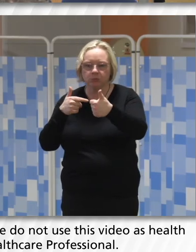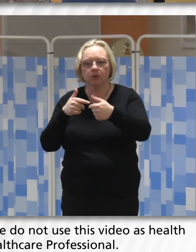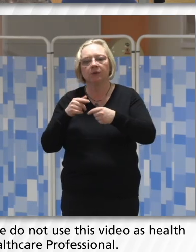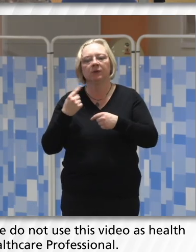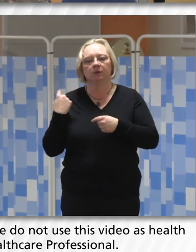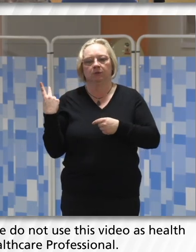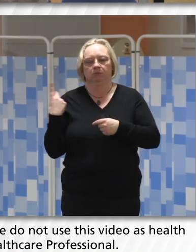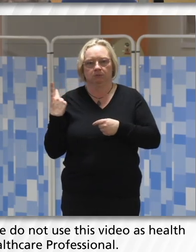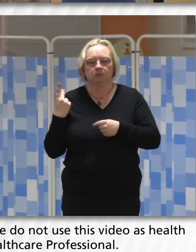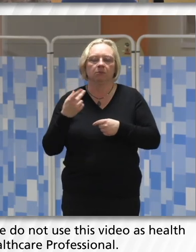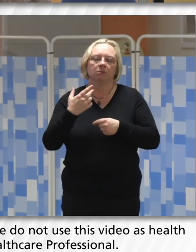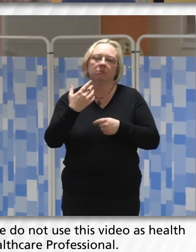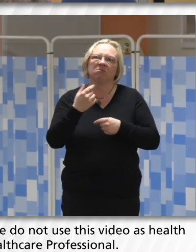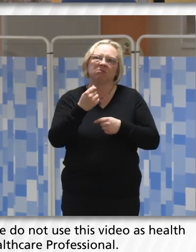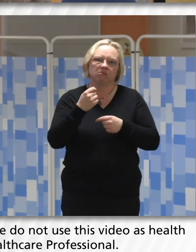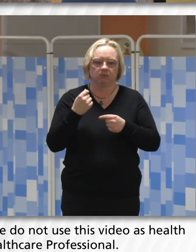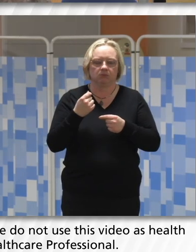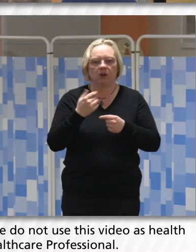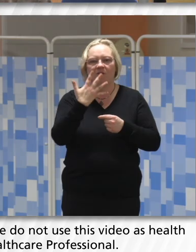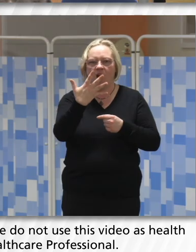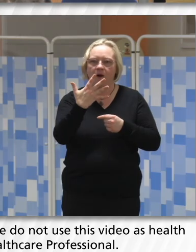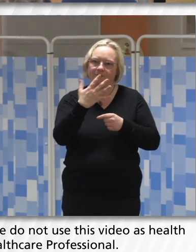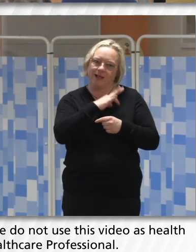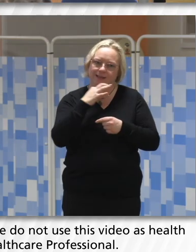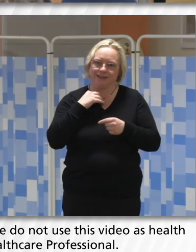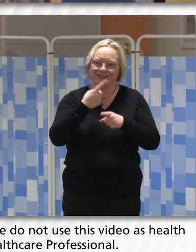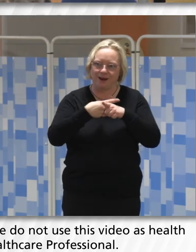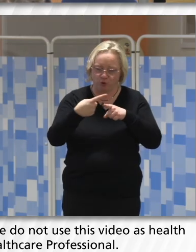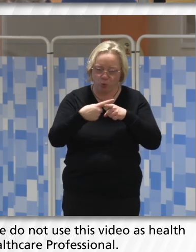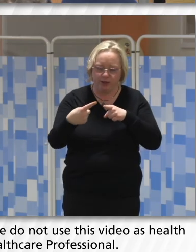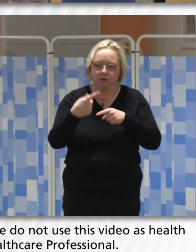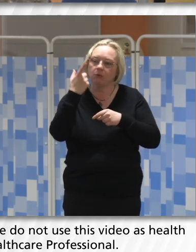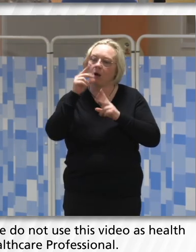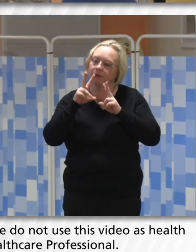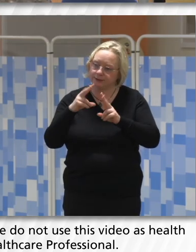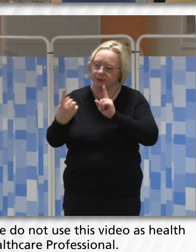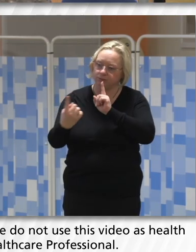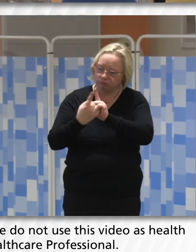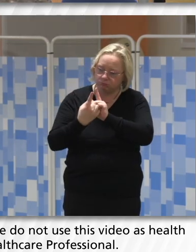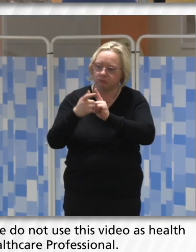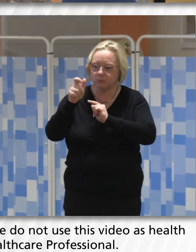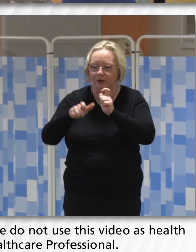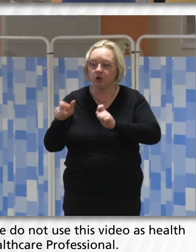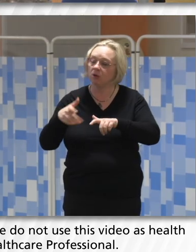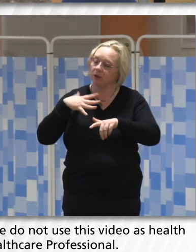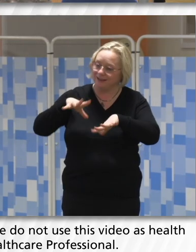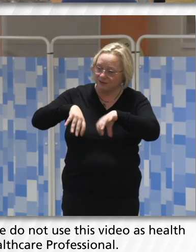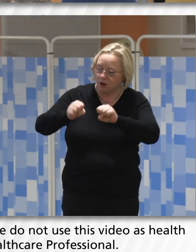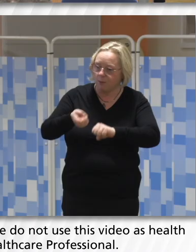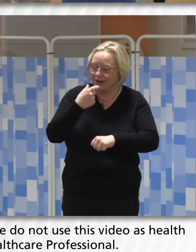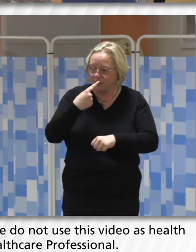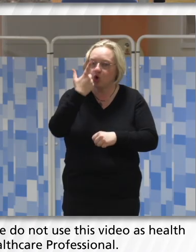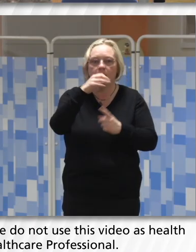clinics between us. We can see patients in clinic, and if they need to be starting medication, we can